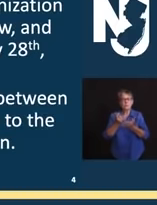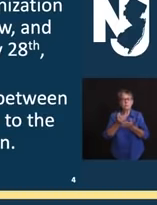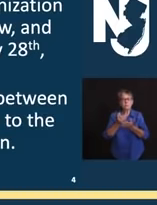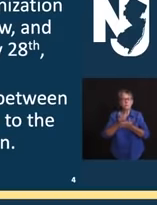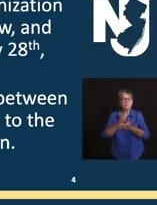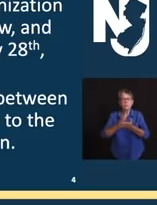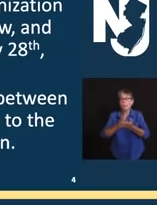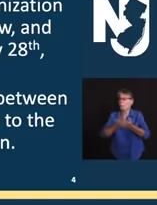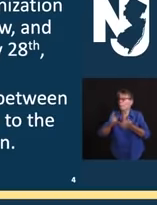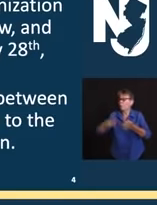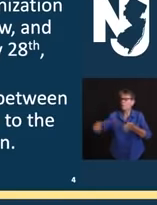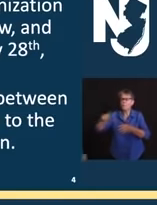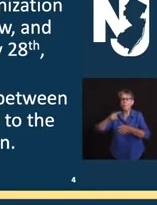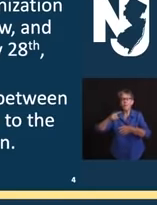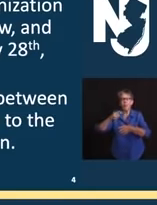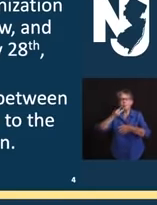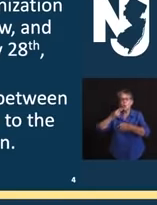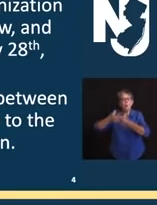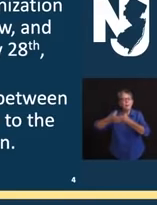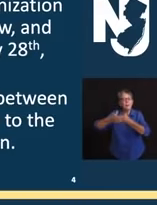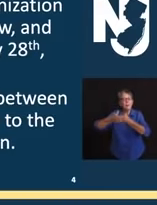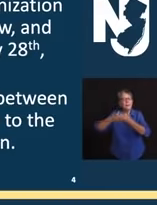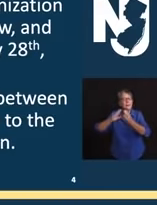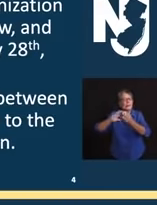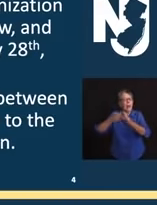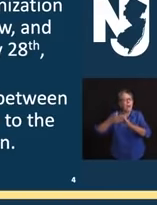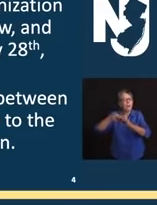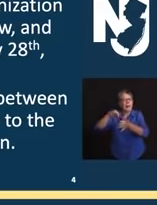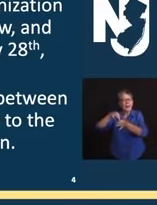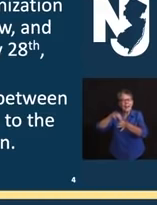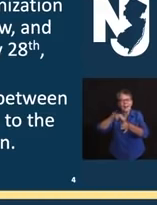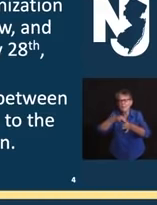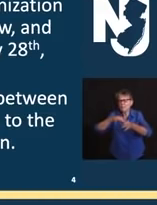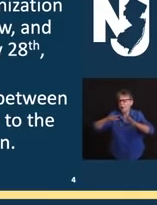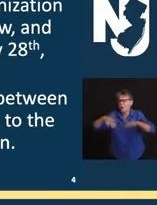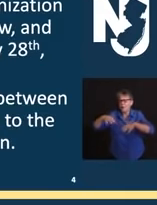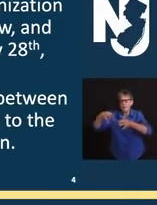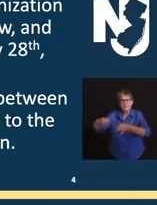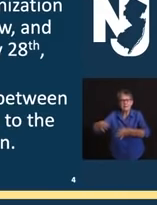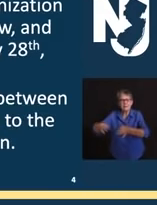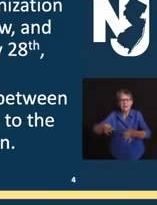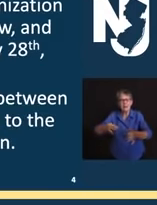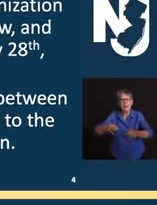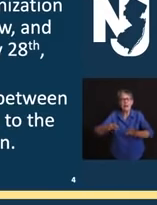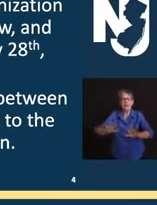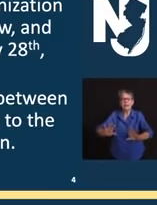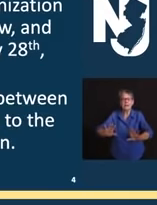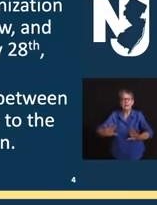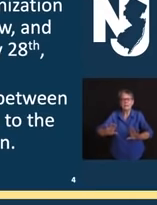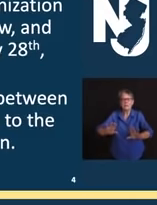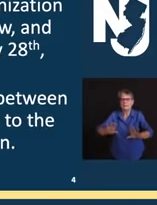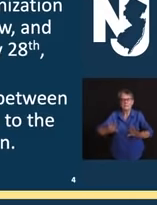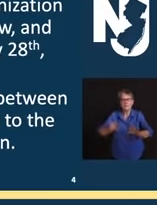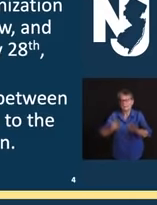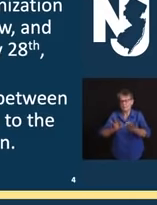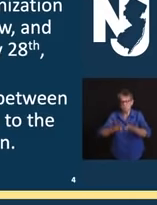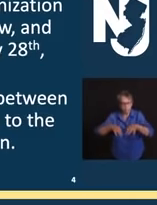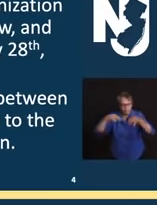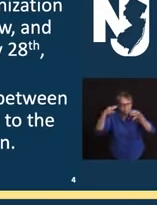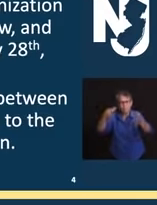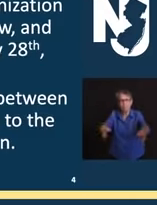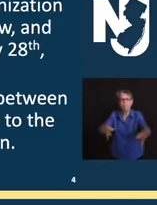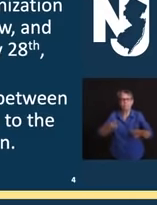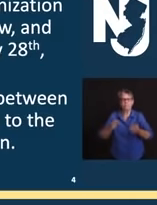order further postpones all upcoming scheduled elections, including any special elections which may result from a